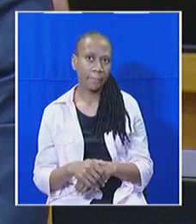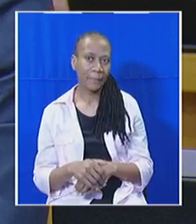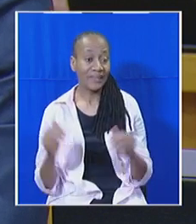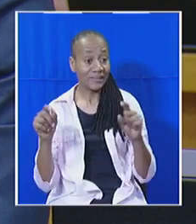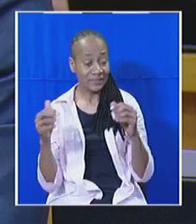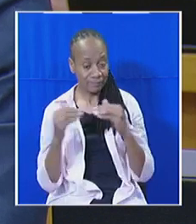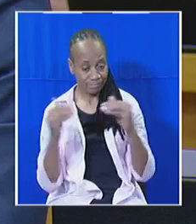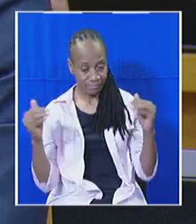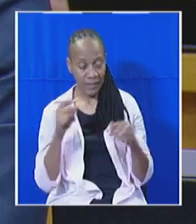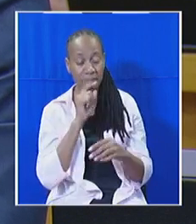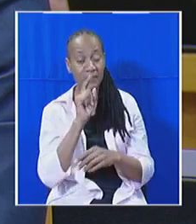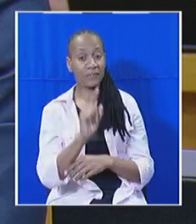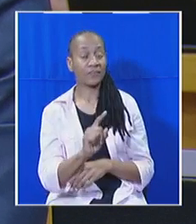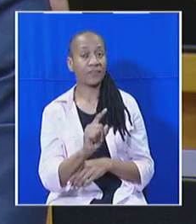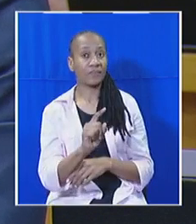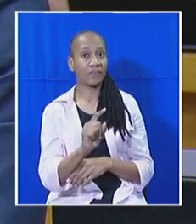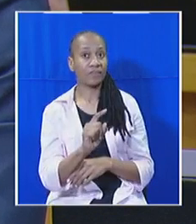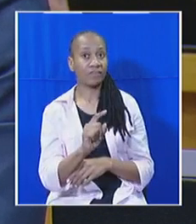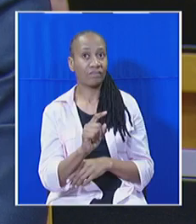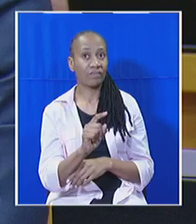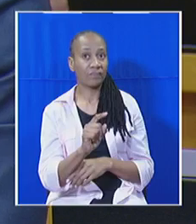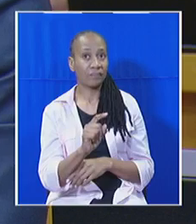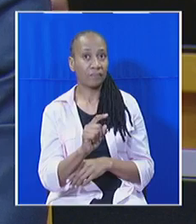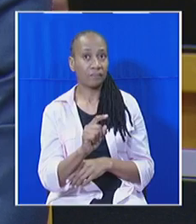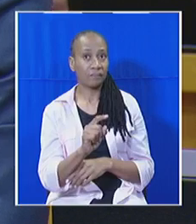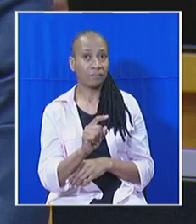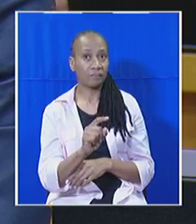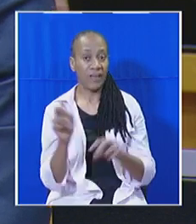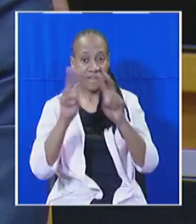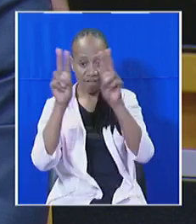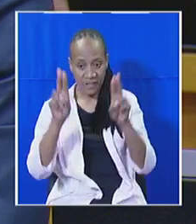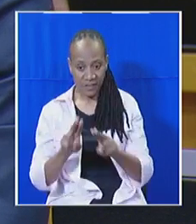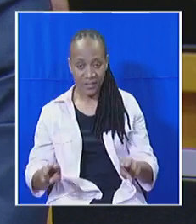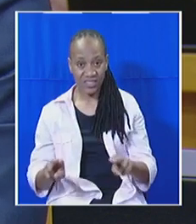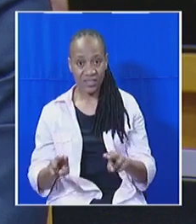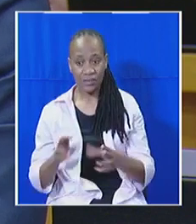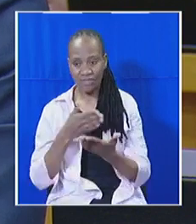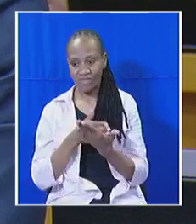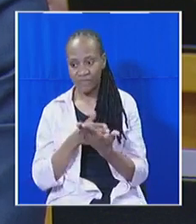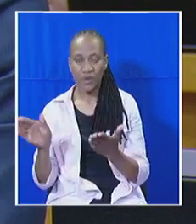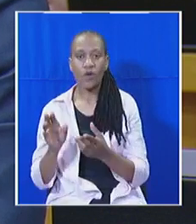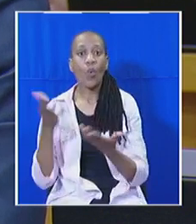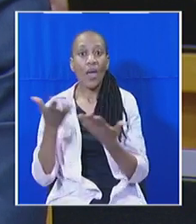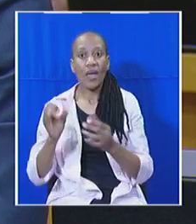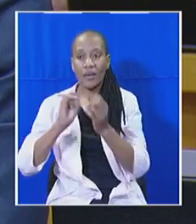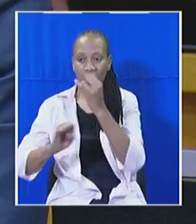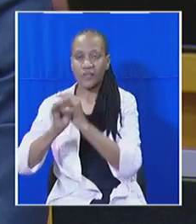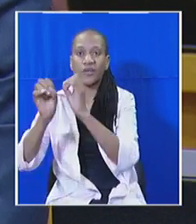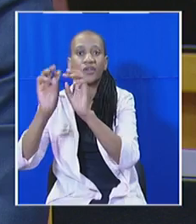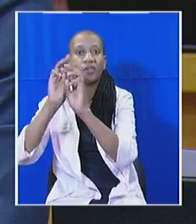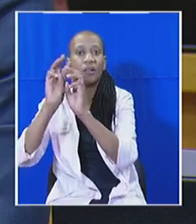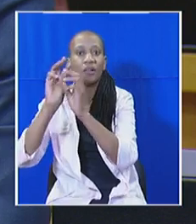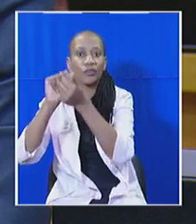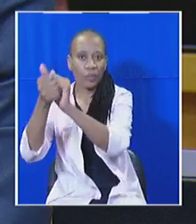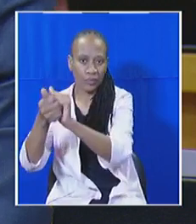equally lead to the banning of our own federation in international participation. What the